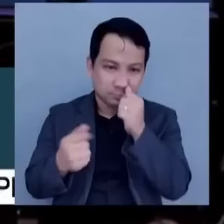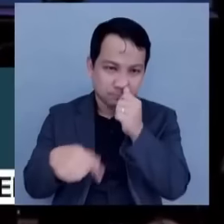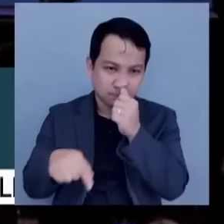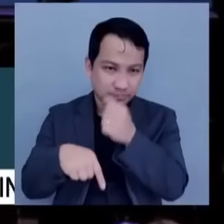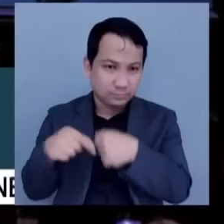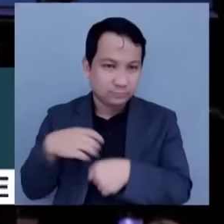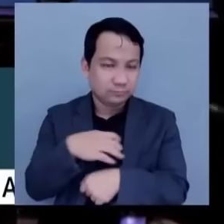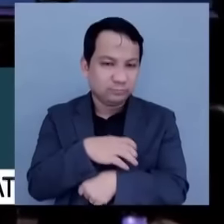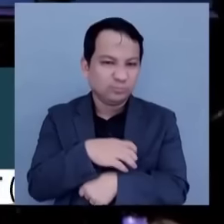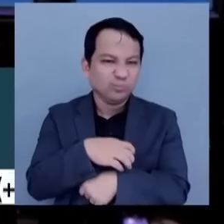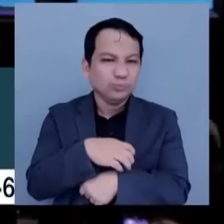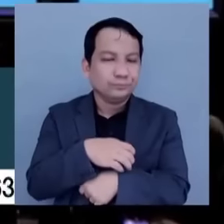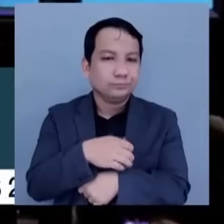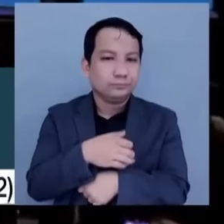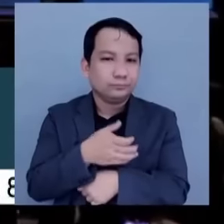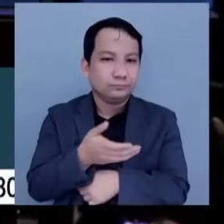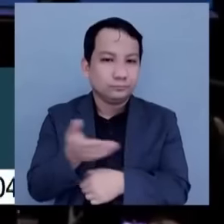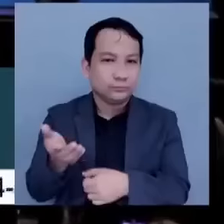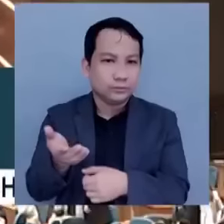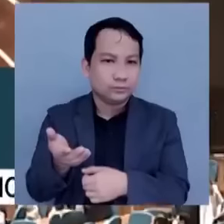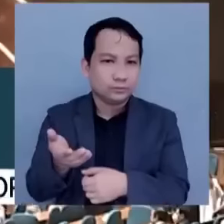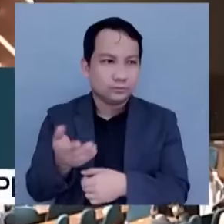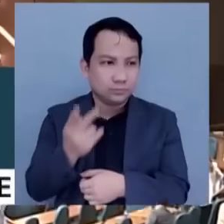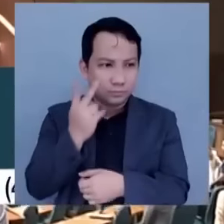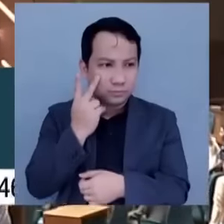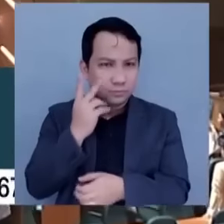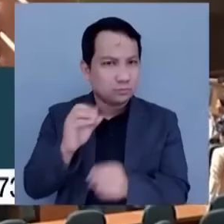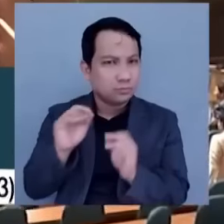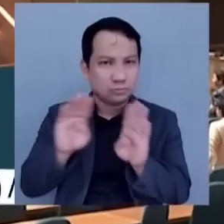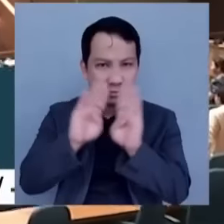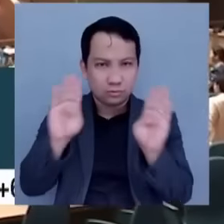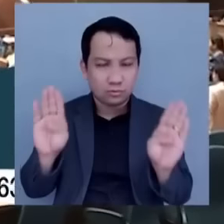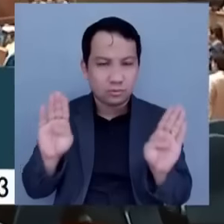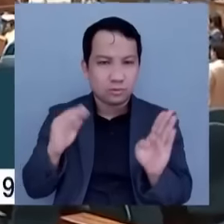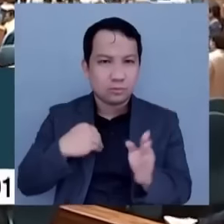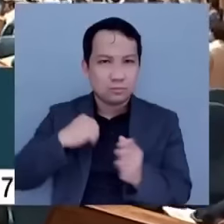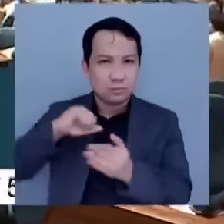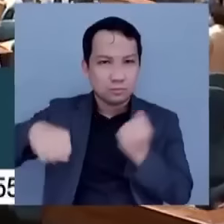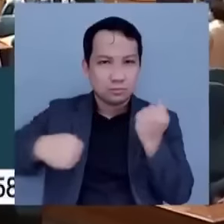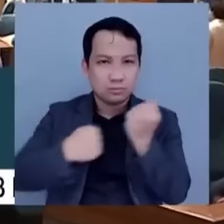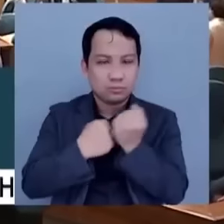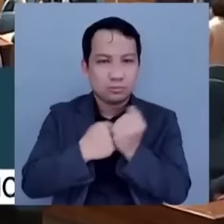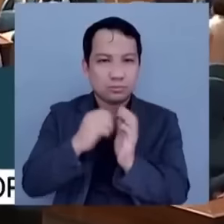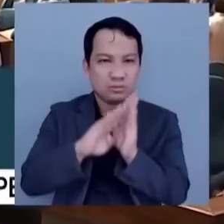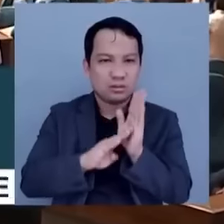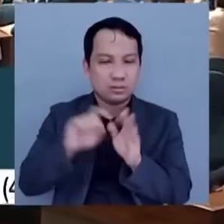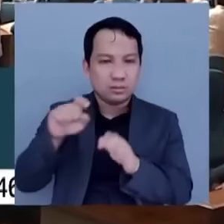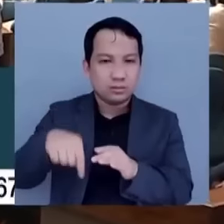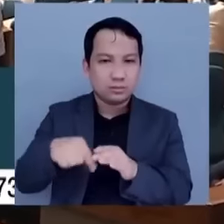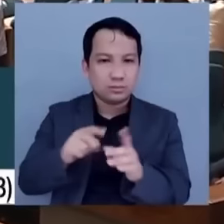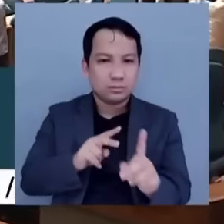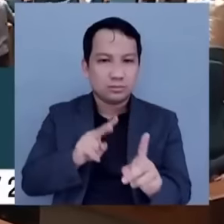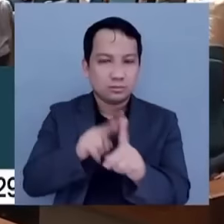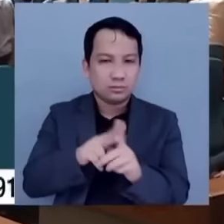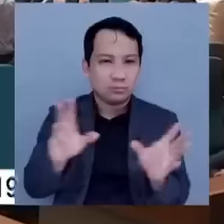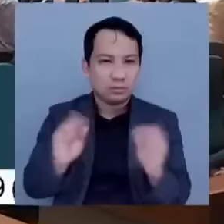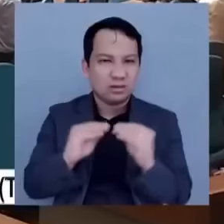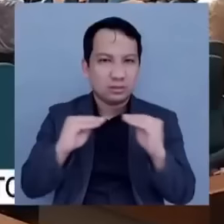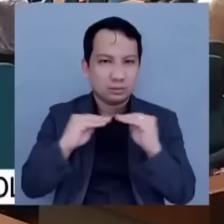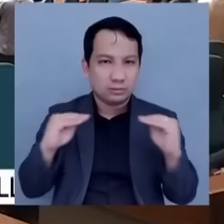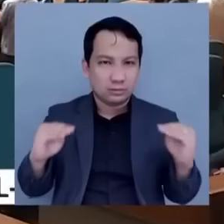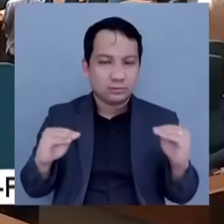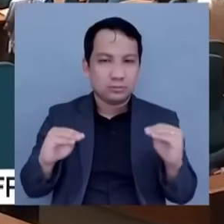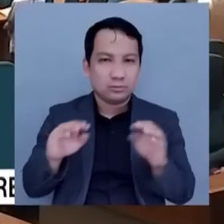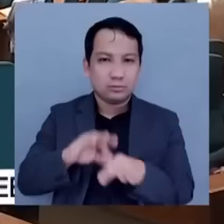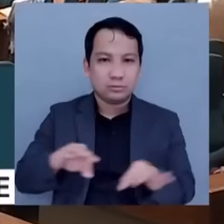of Representatives, they are saying that they are open to supporting the bill, but that it should be applied fairly, and it should not